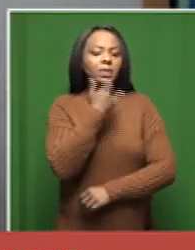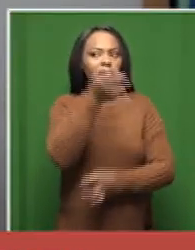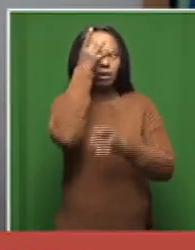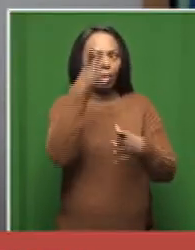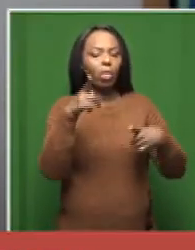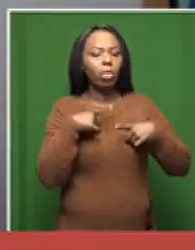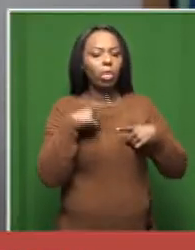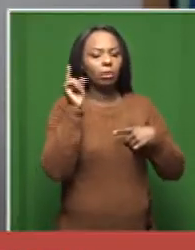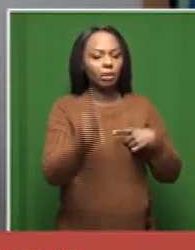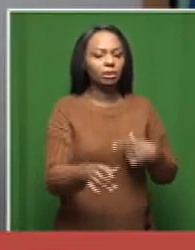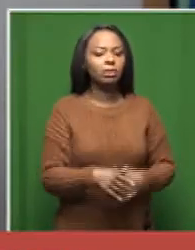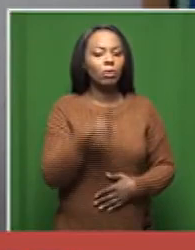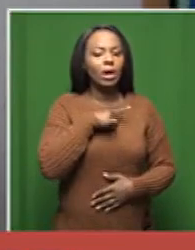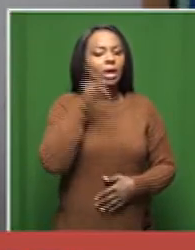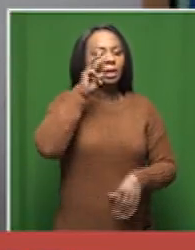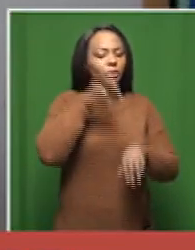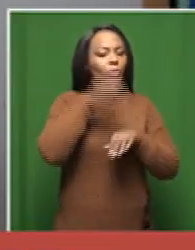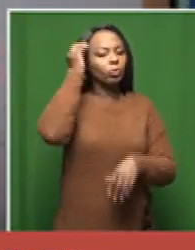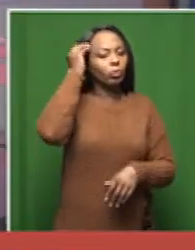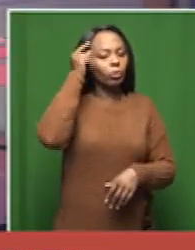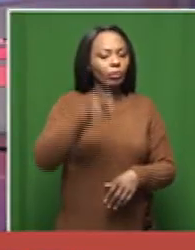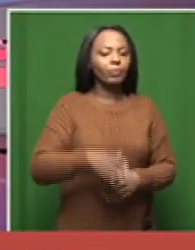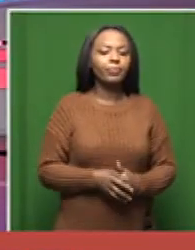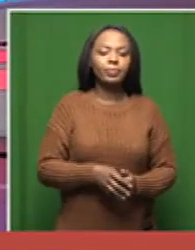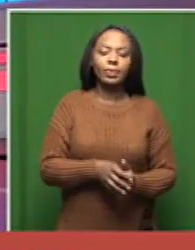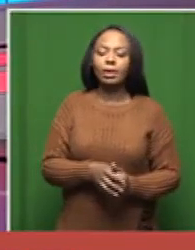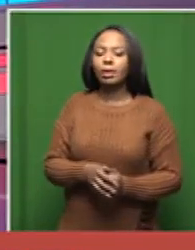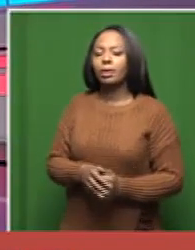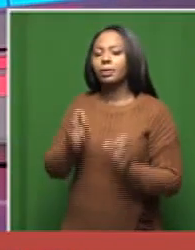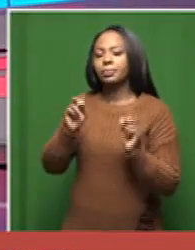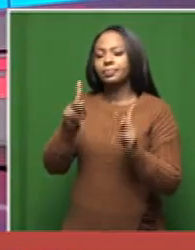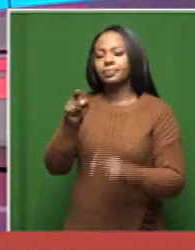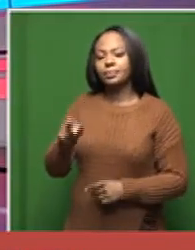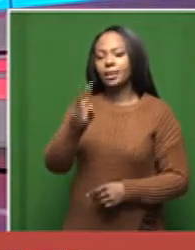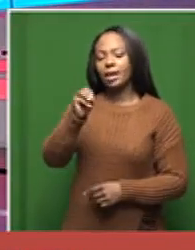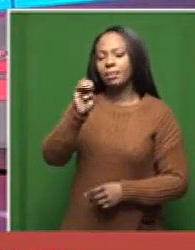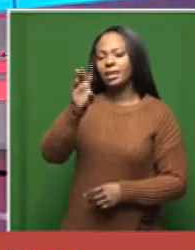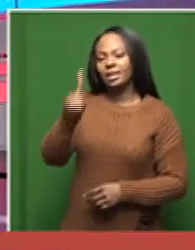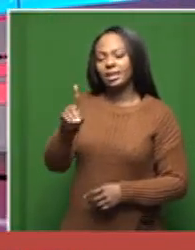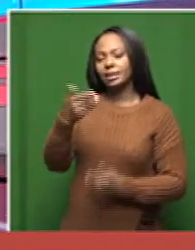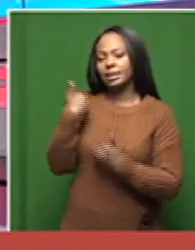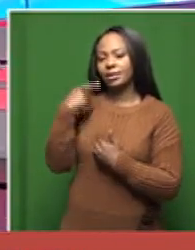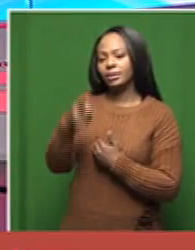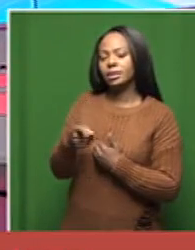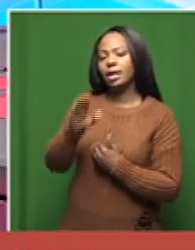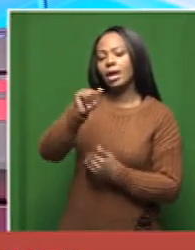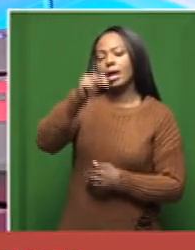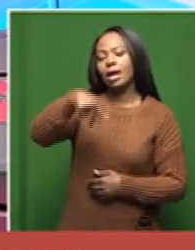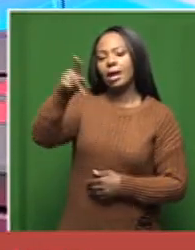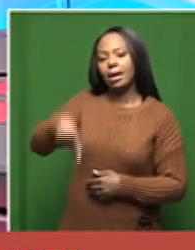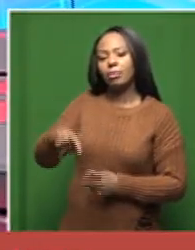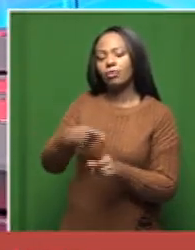right. And still go for the vaccine. Okay, let's talk a little bit about the MED safety app by